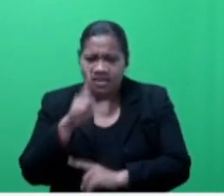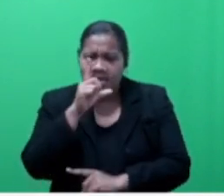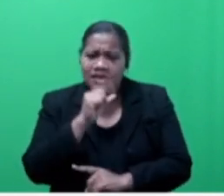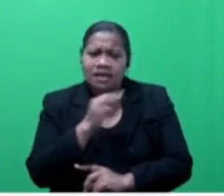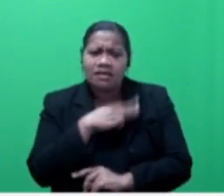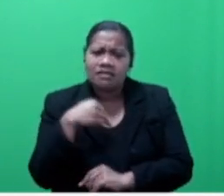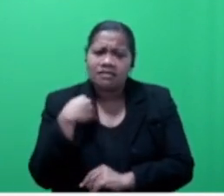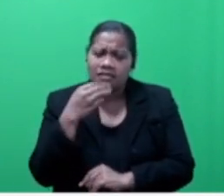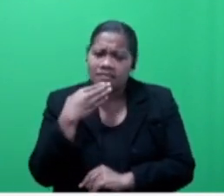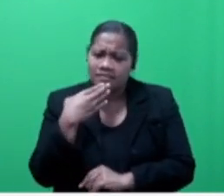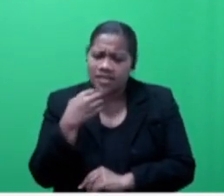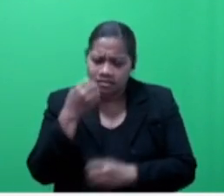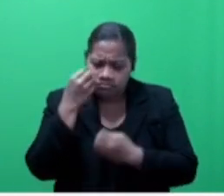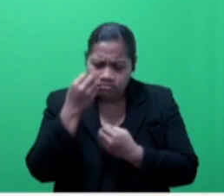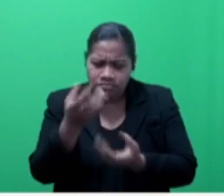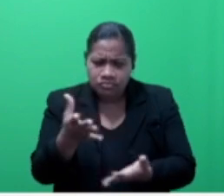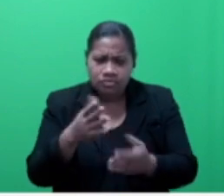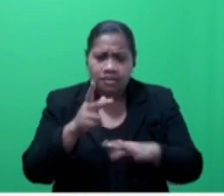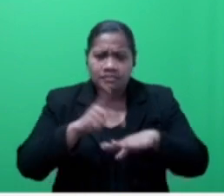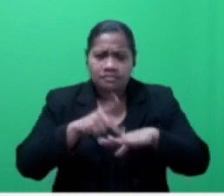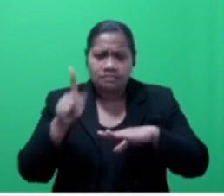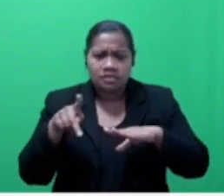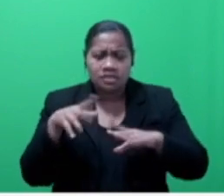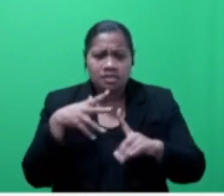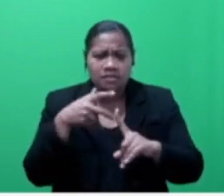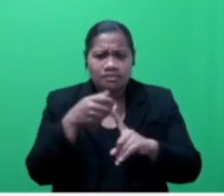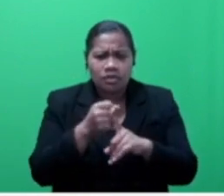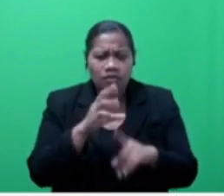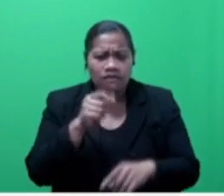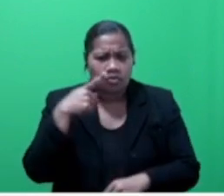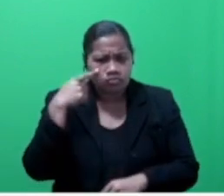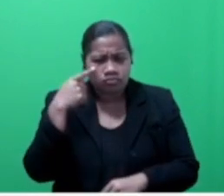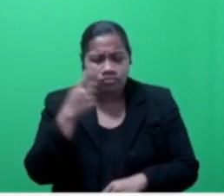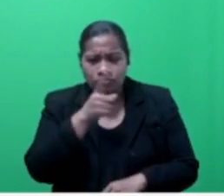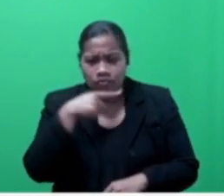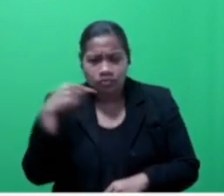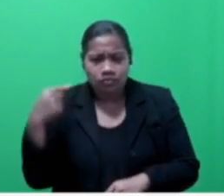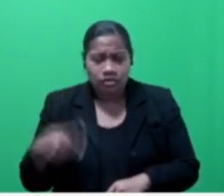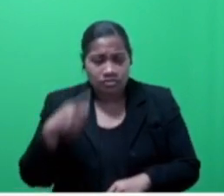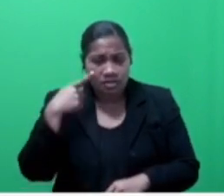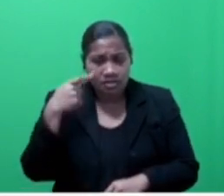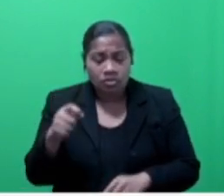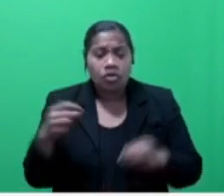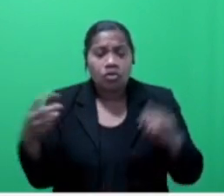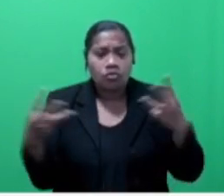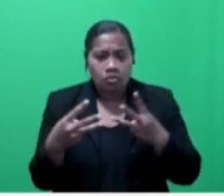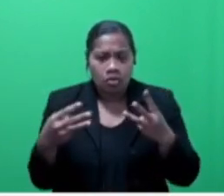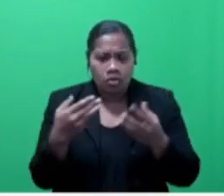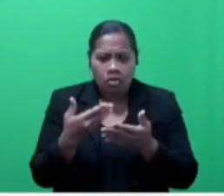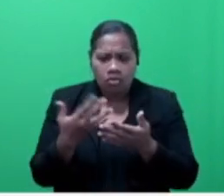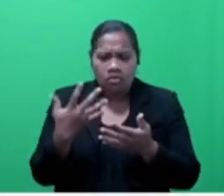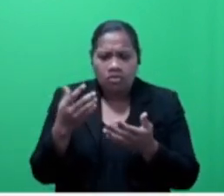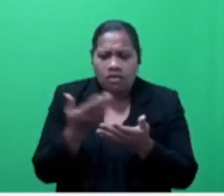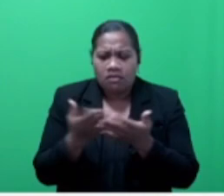update Parliament on the impact of the Russia-Ukraine war on the Fijian economy? Thank